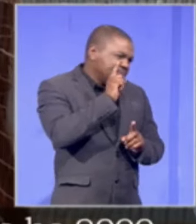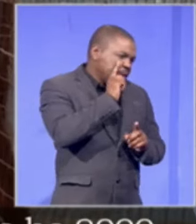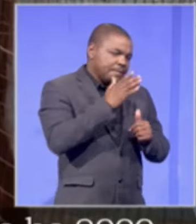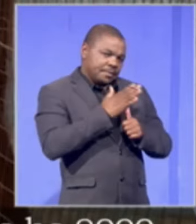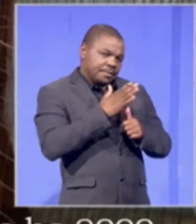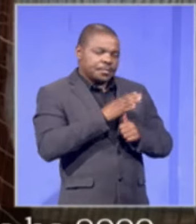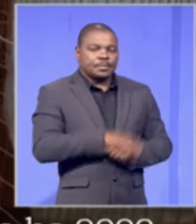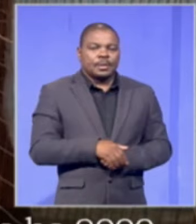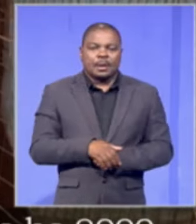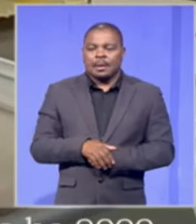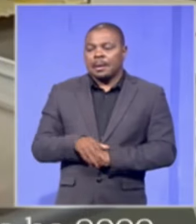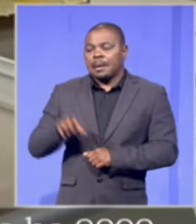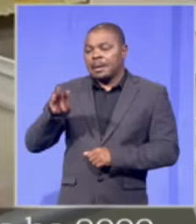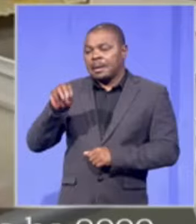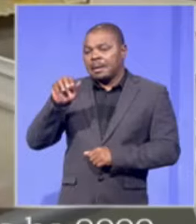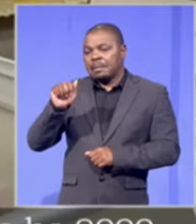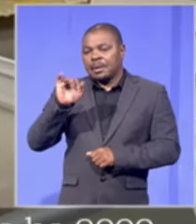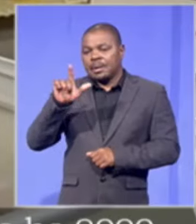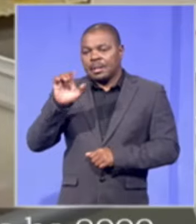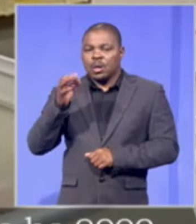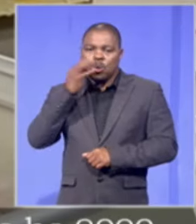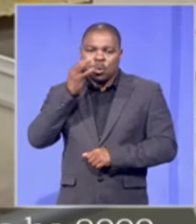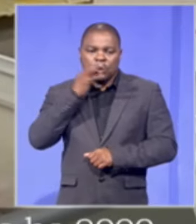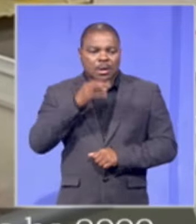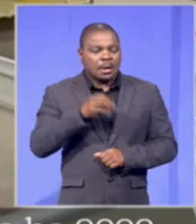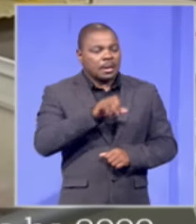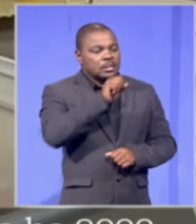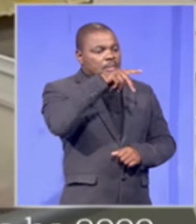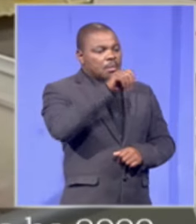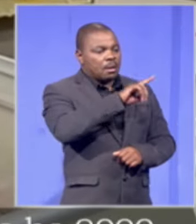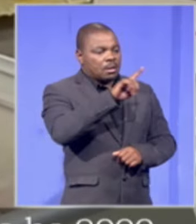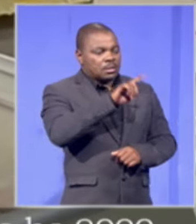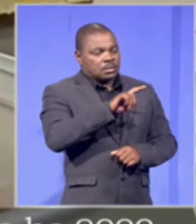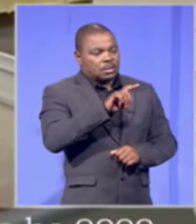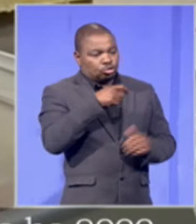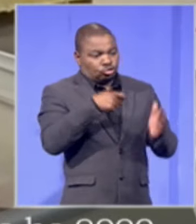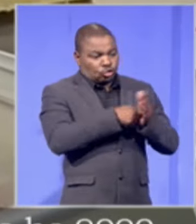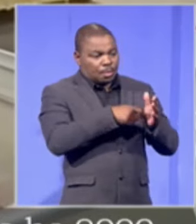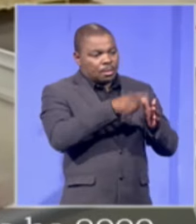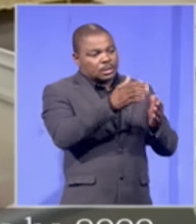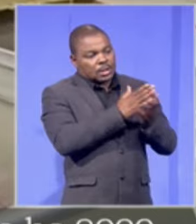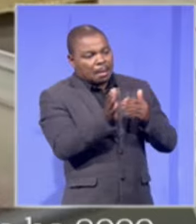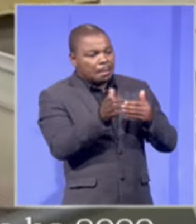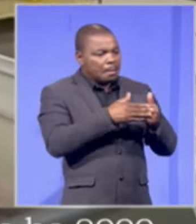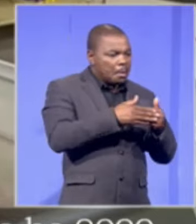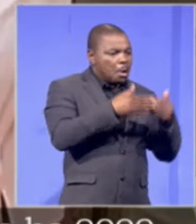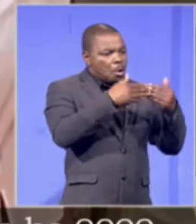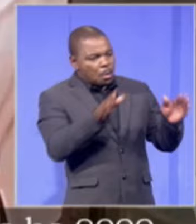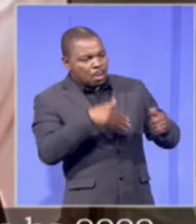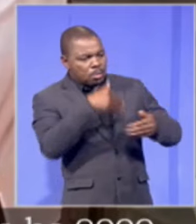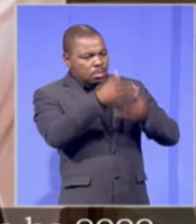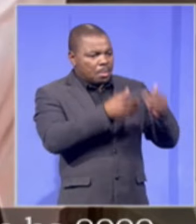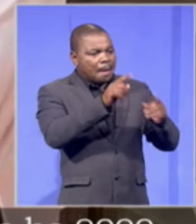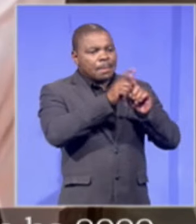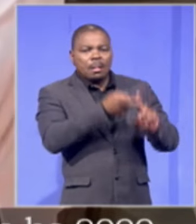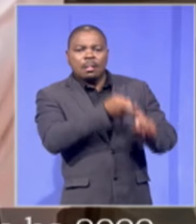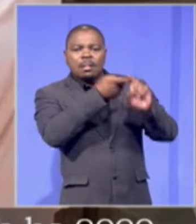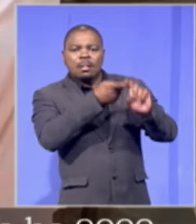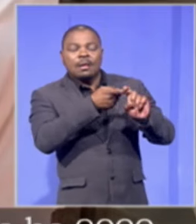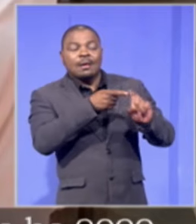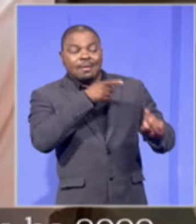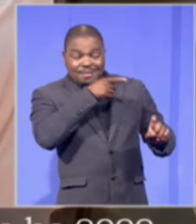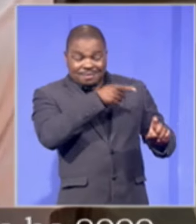o boletse ha beng ba dispaza tse ileng tsa kwalwa ya ba di a bulwa ebile di a sebetsa le ha hoja di ile tsa thibelwa ba tla